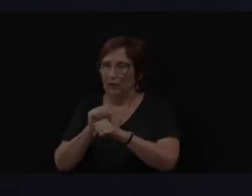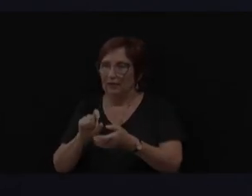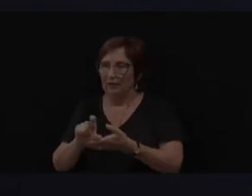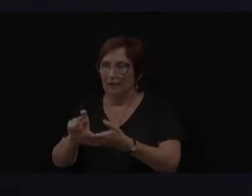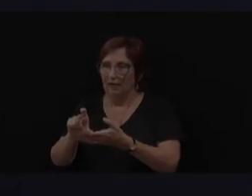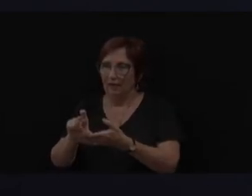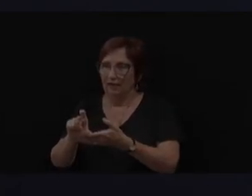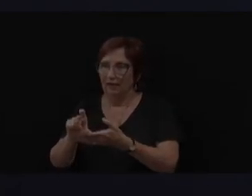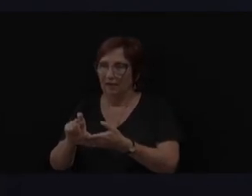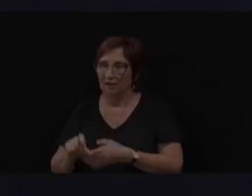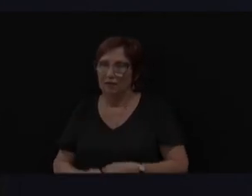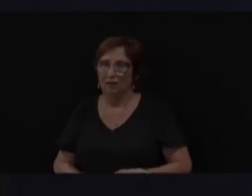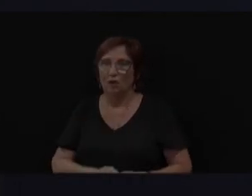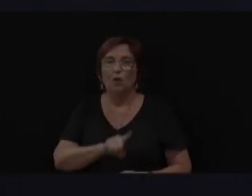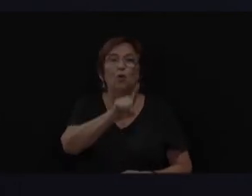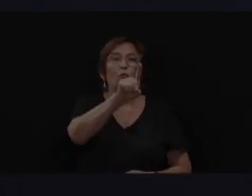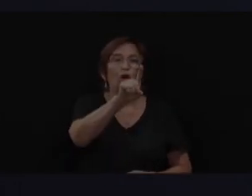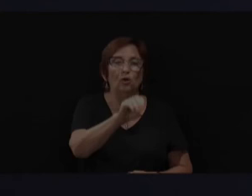them.